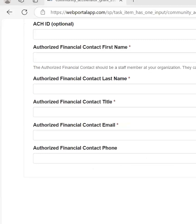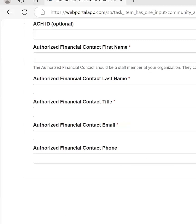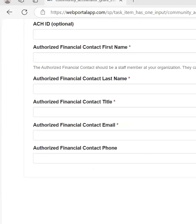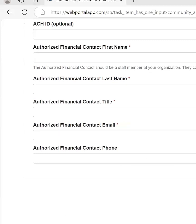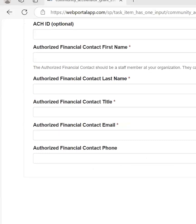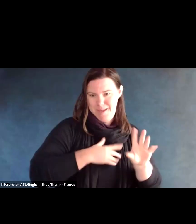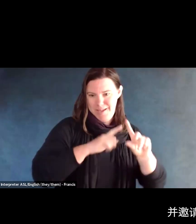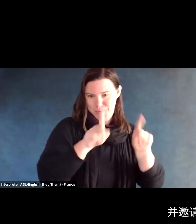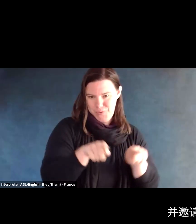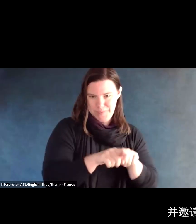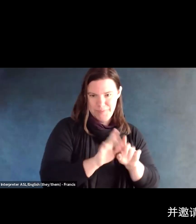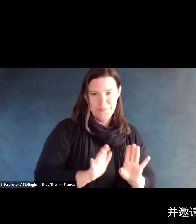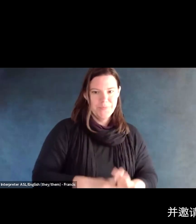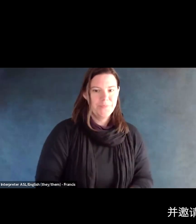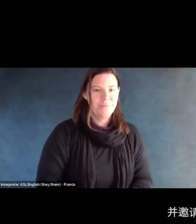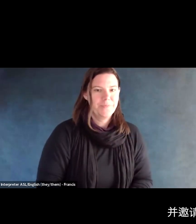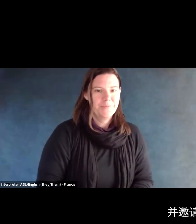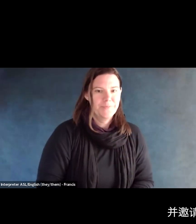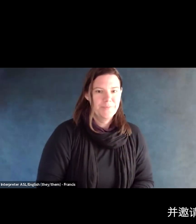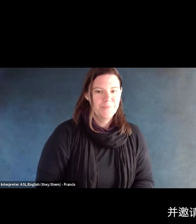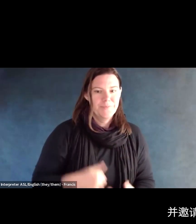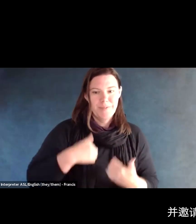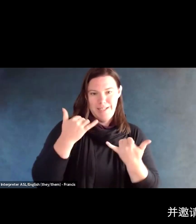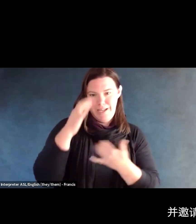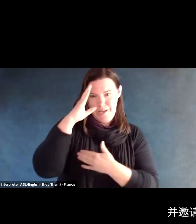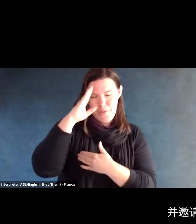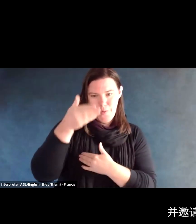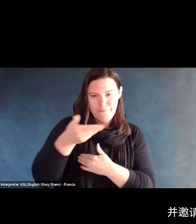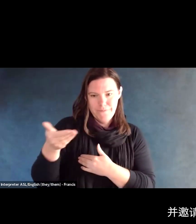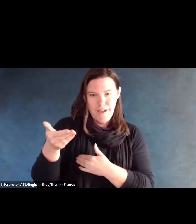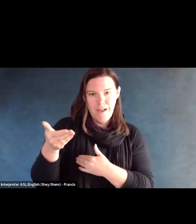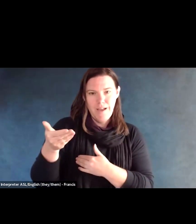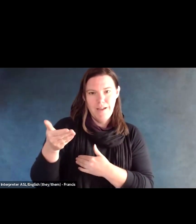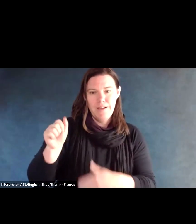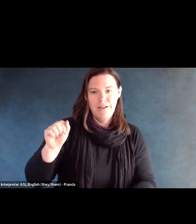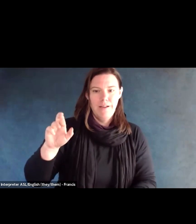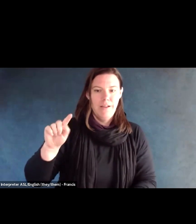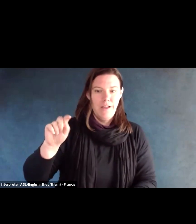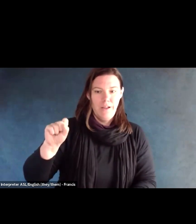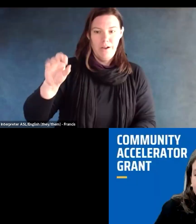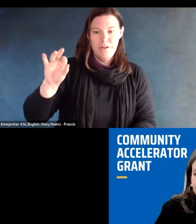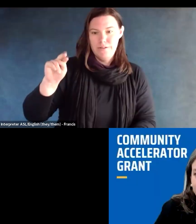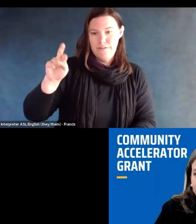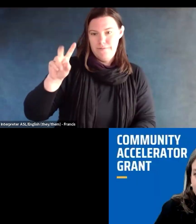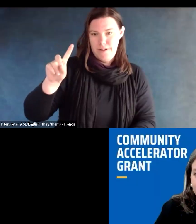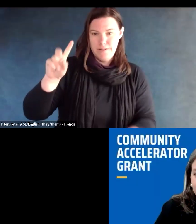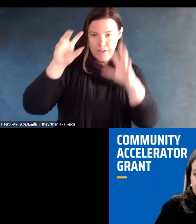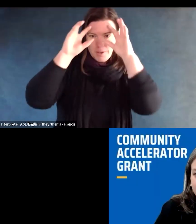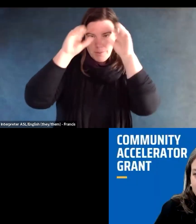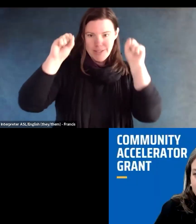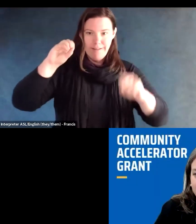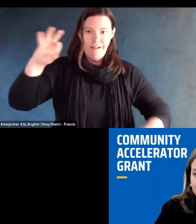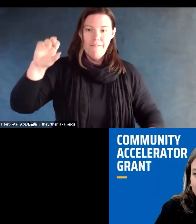screen and invite Arts Fund's Vice President of Strategic Initiatives